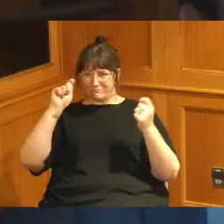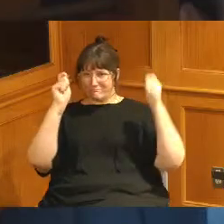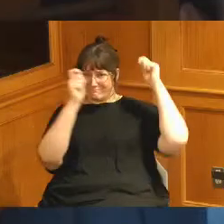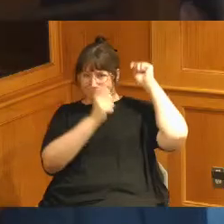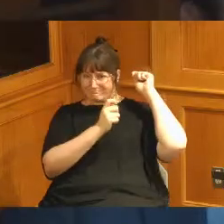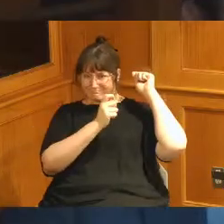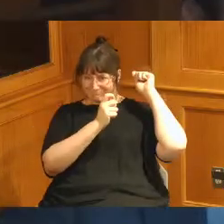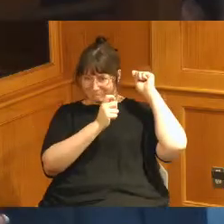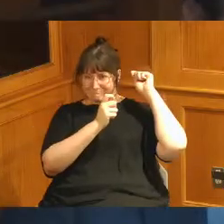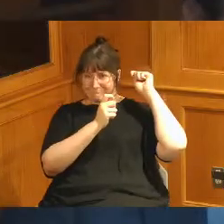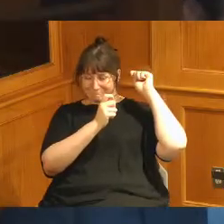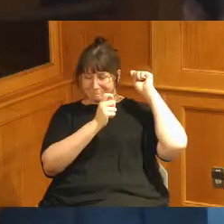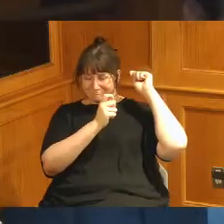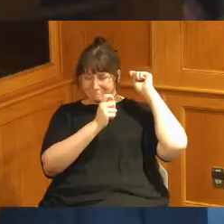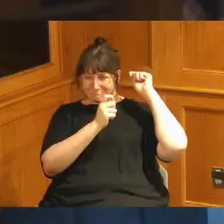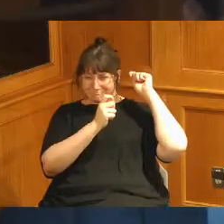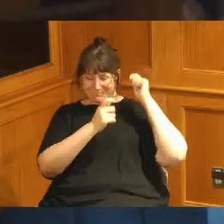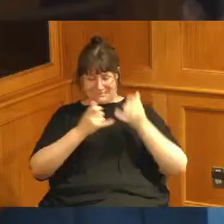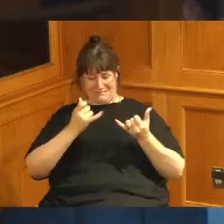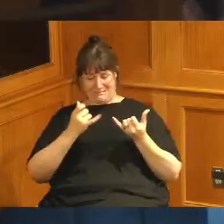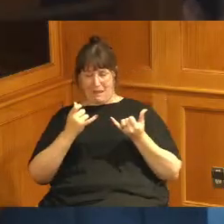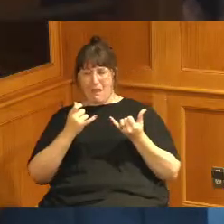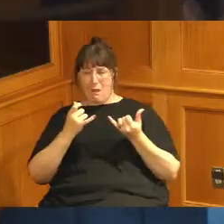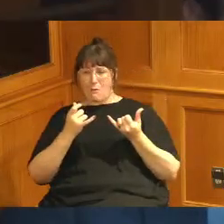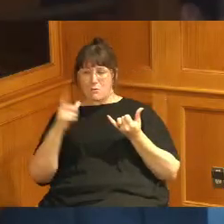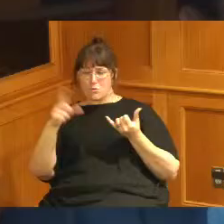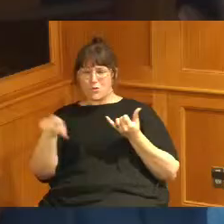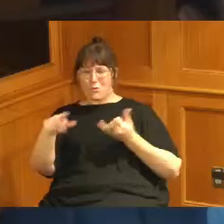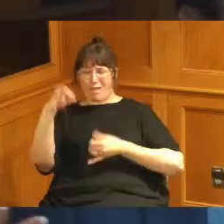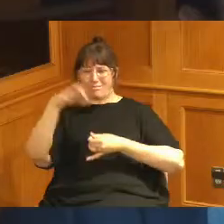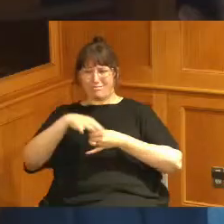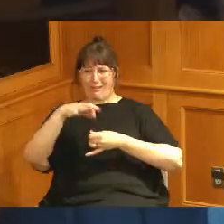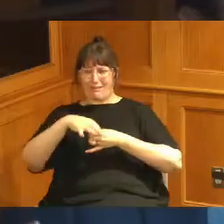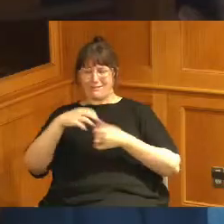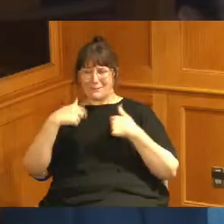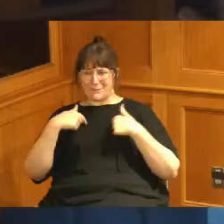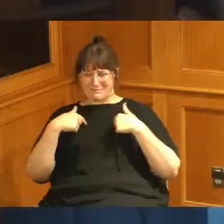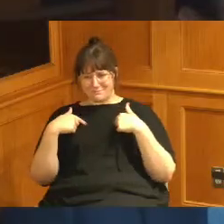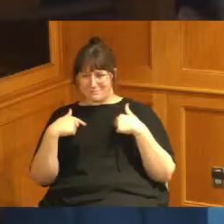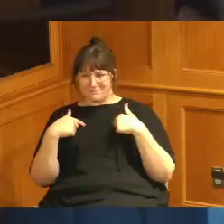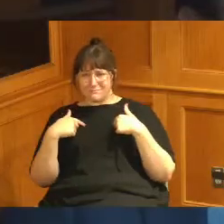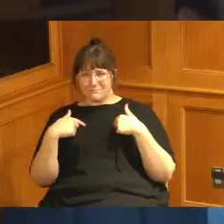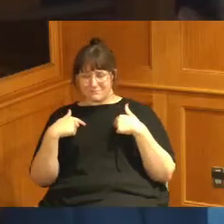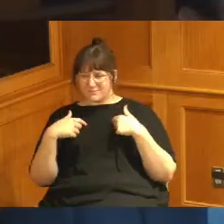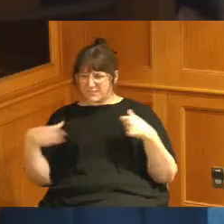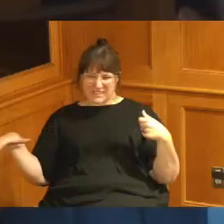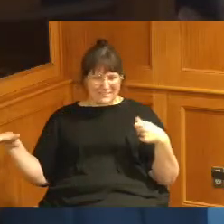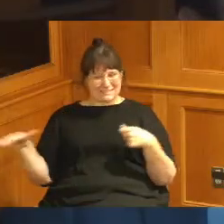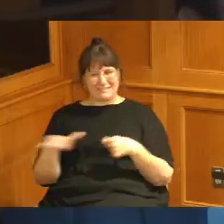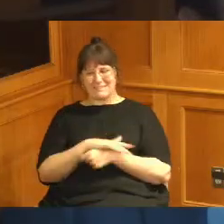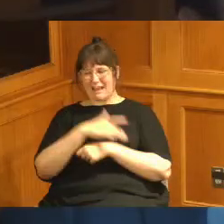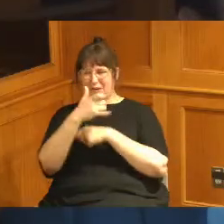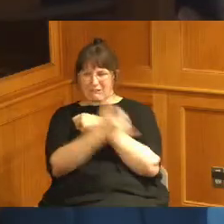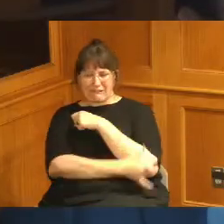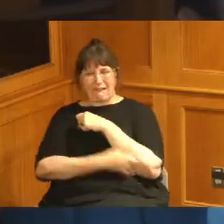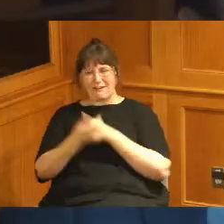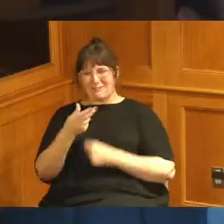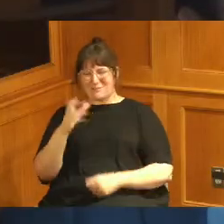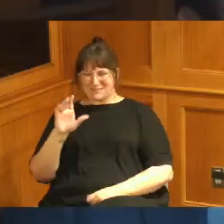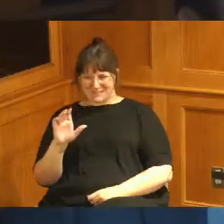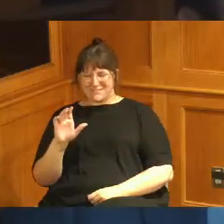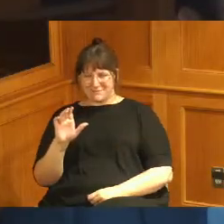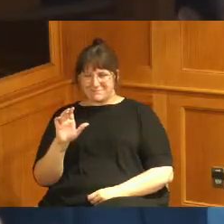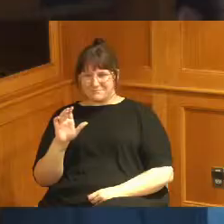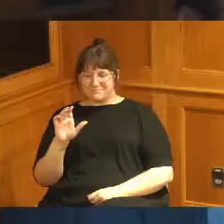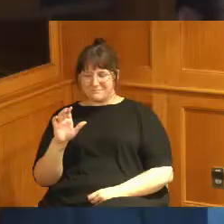here because now I'm elected for the entire county of taxpayers. And I have to